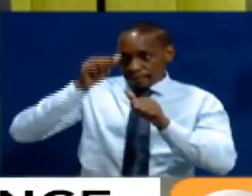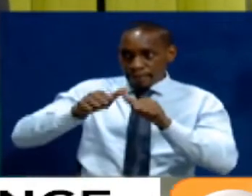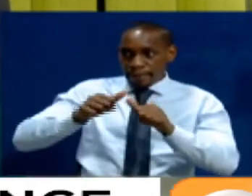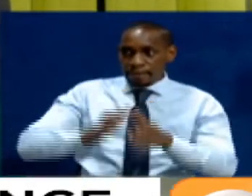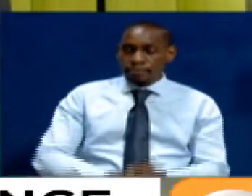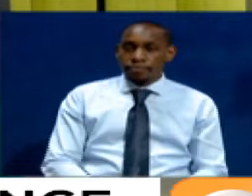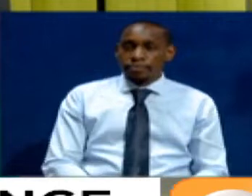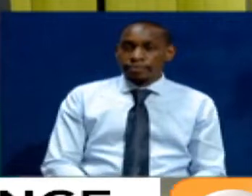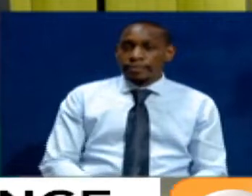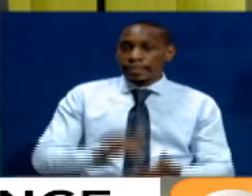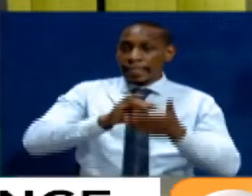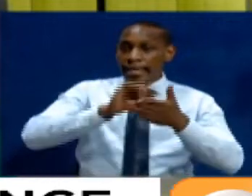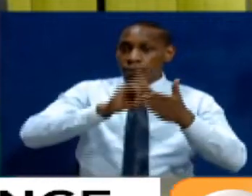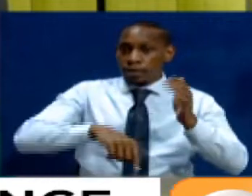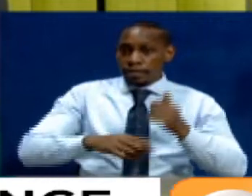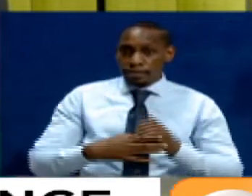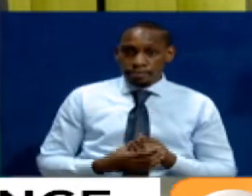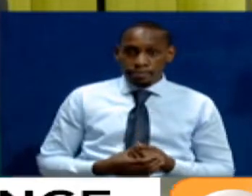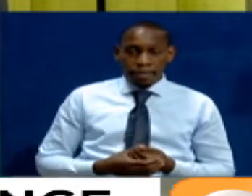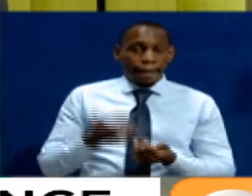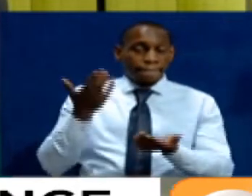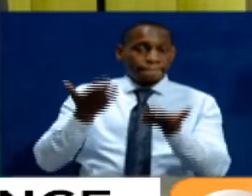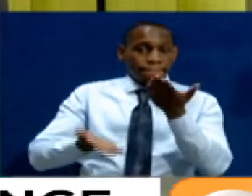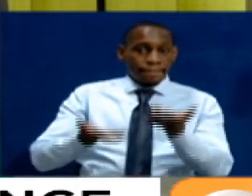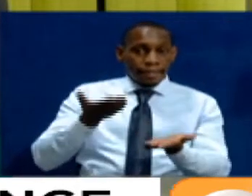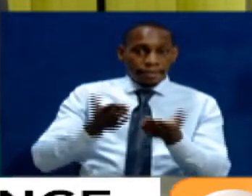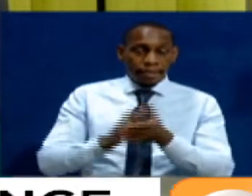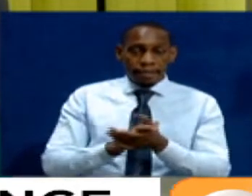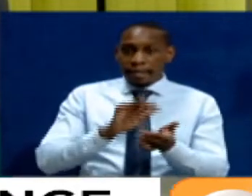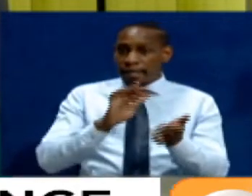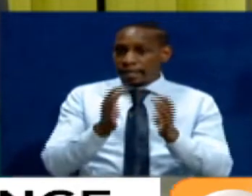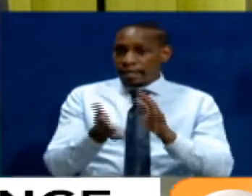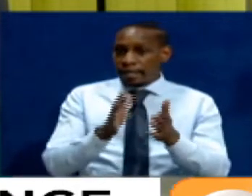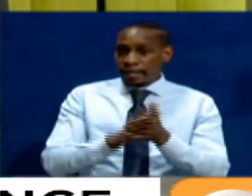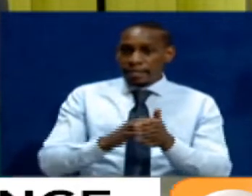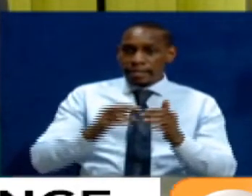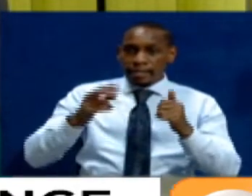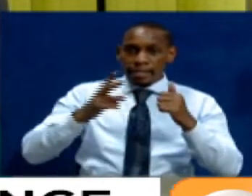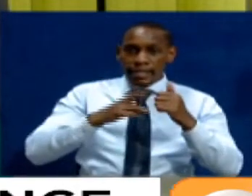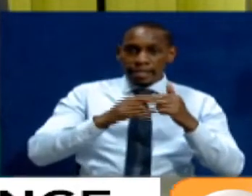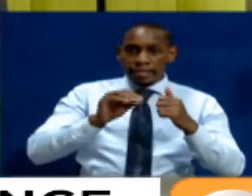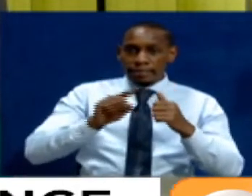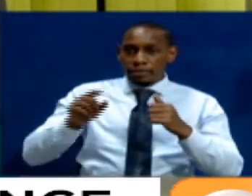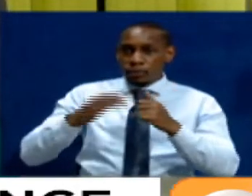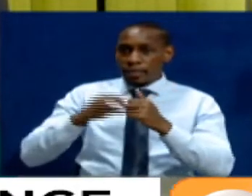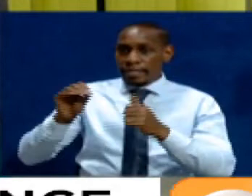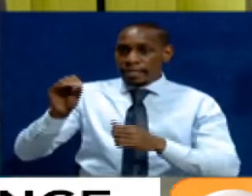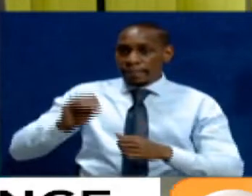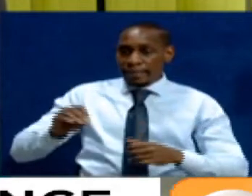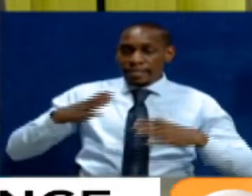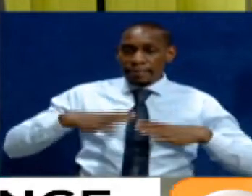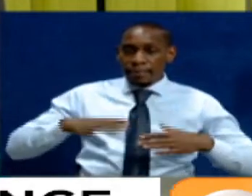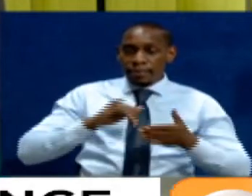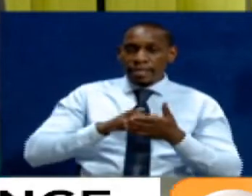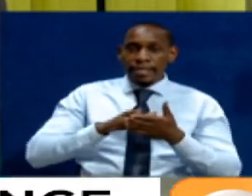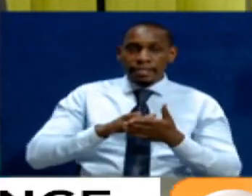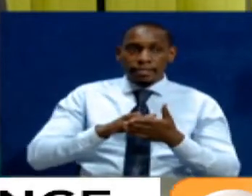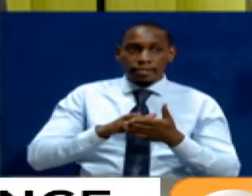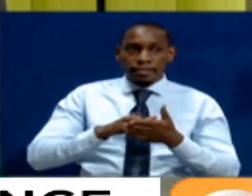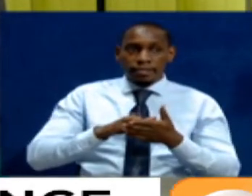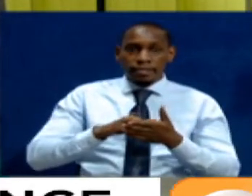Jeff, that maybe as high as maybe 70-80% of people who